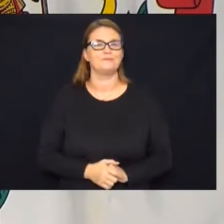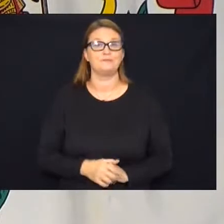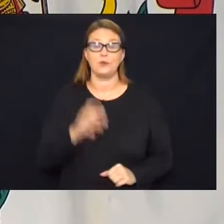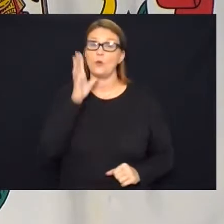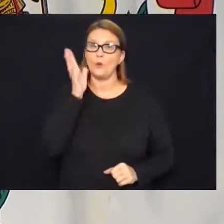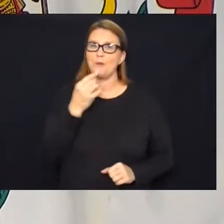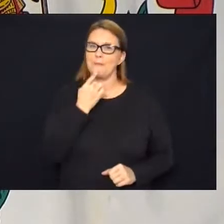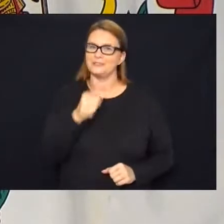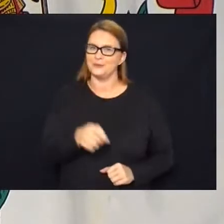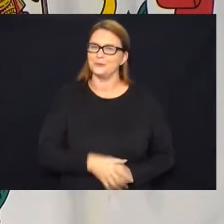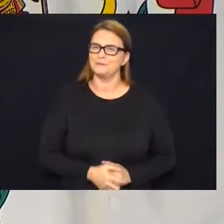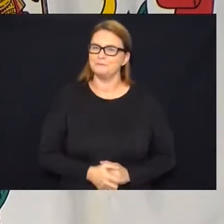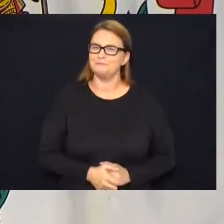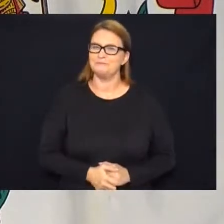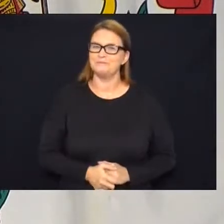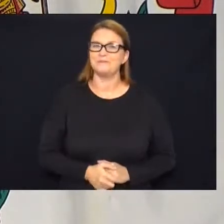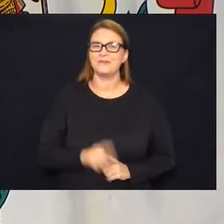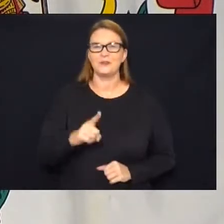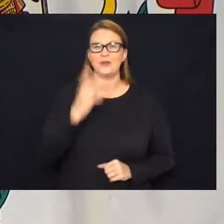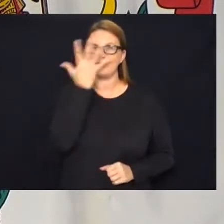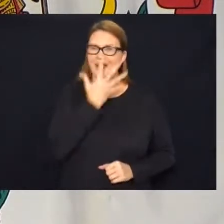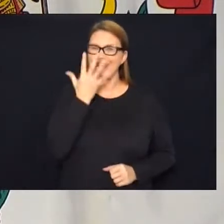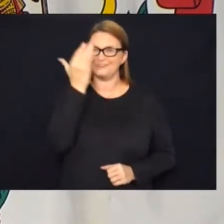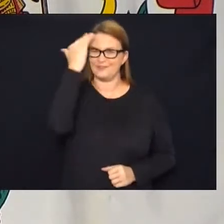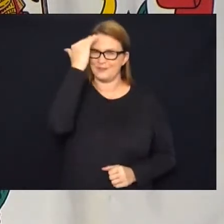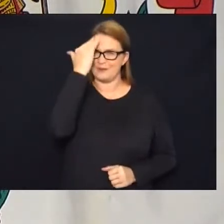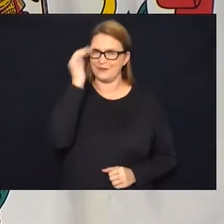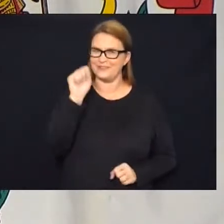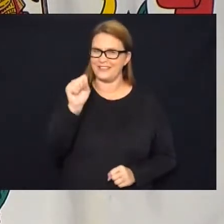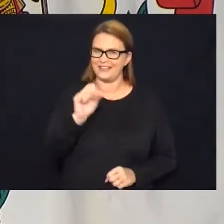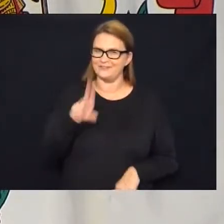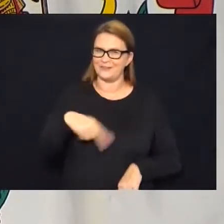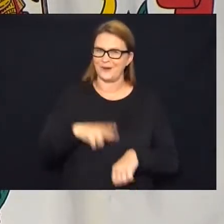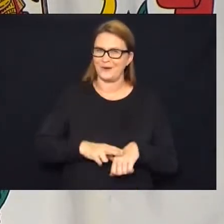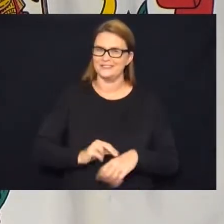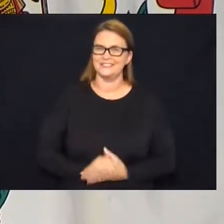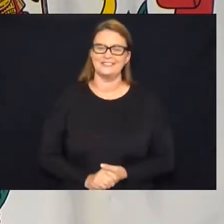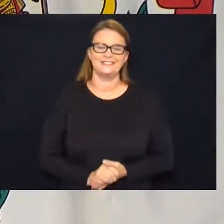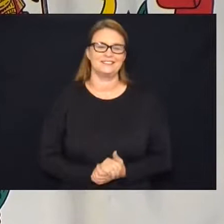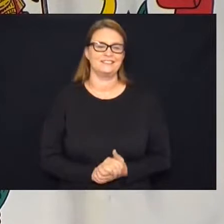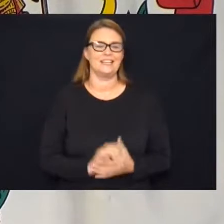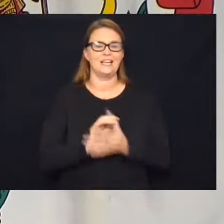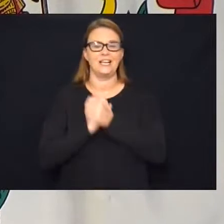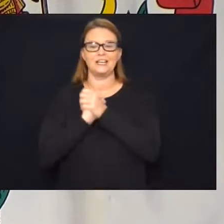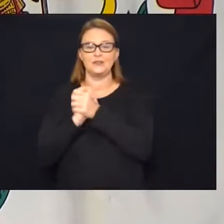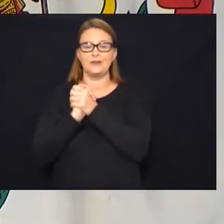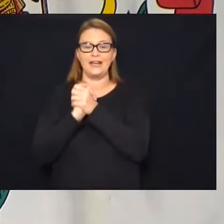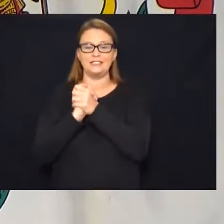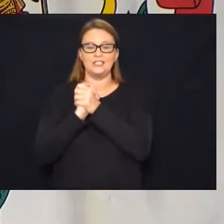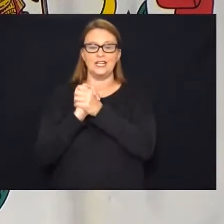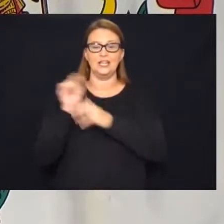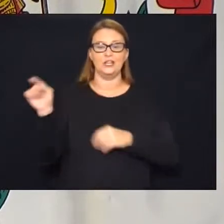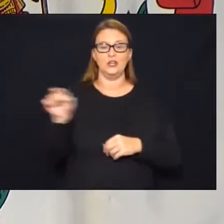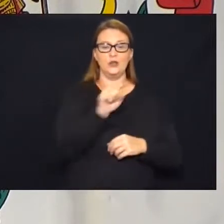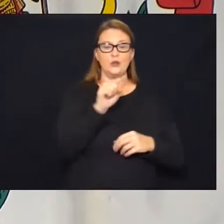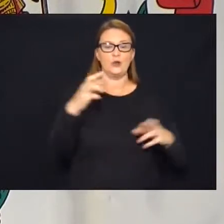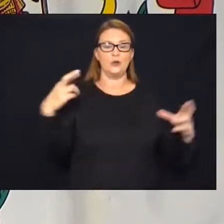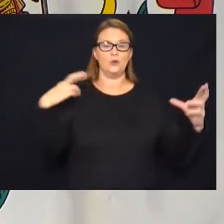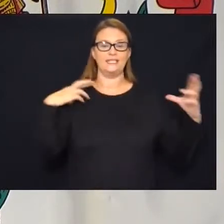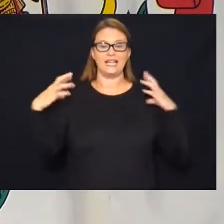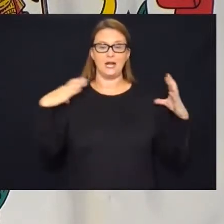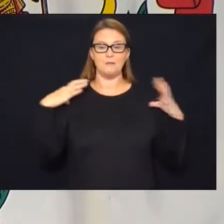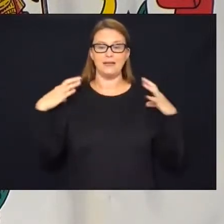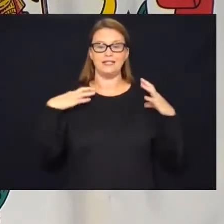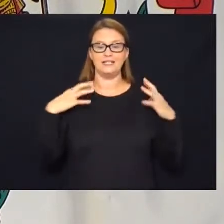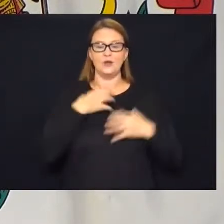you. You're a really familiar face, and we'll miss you. So I congratulate you in your retirement. I wish